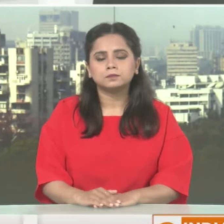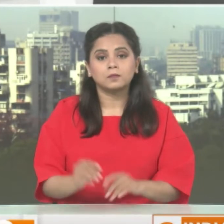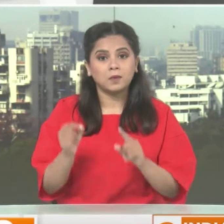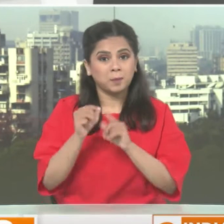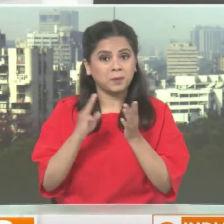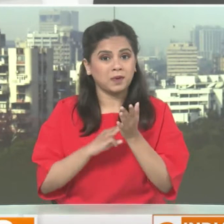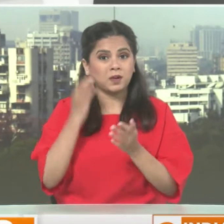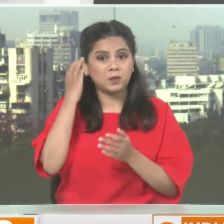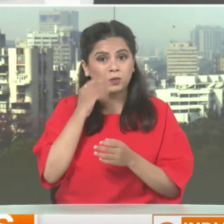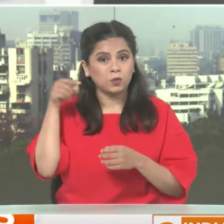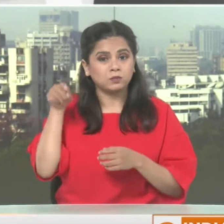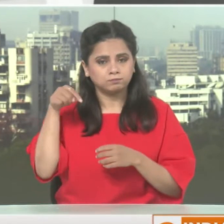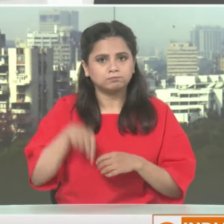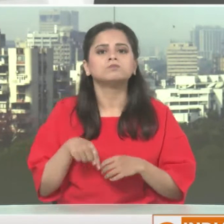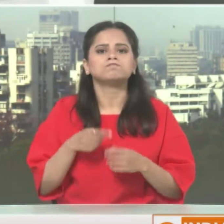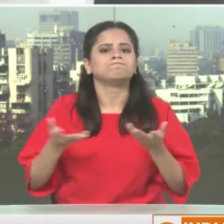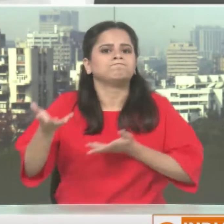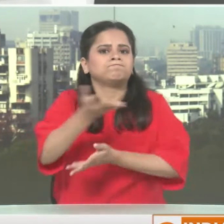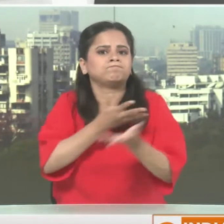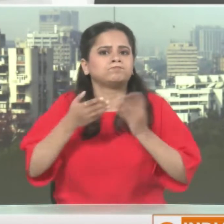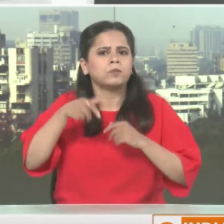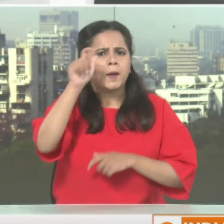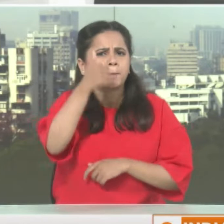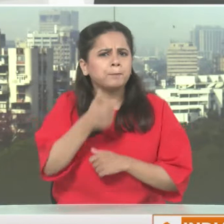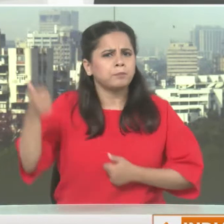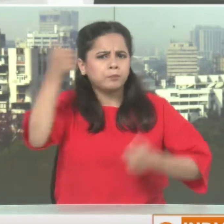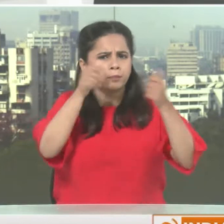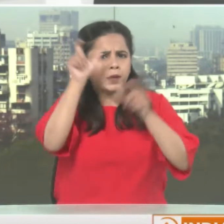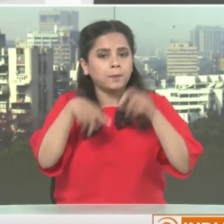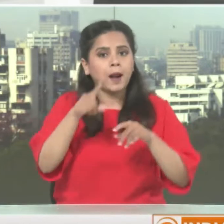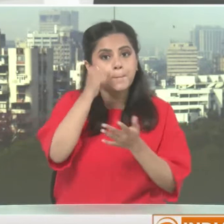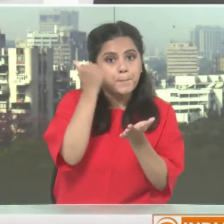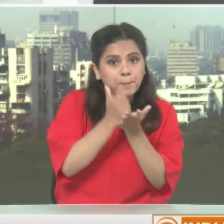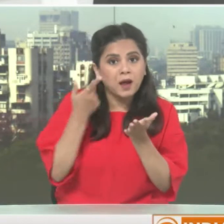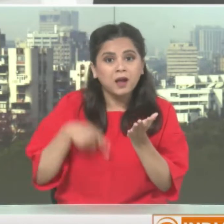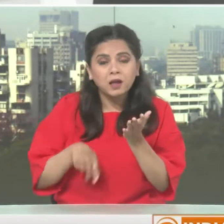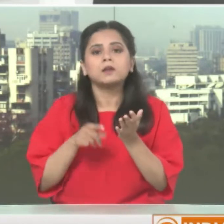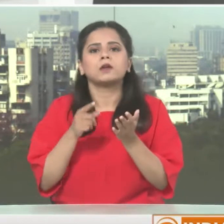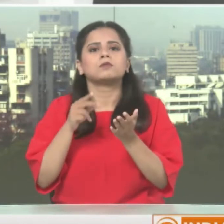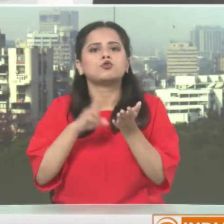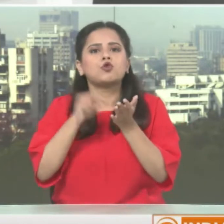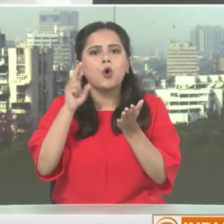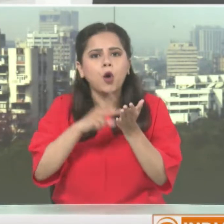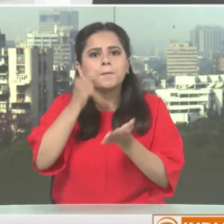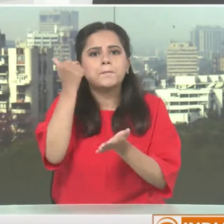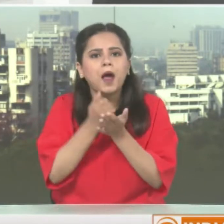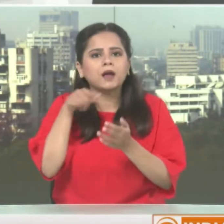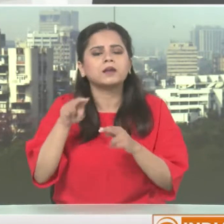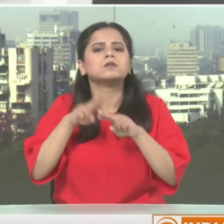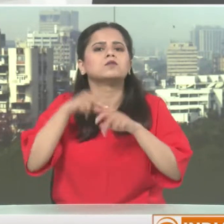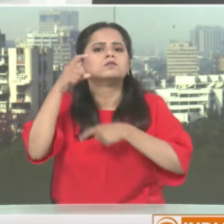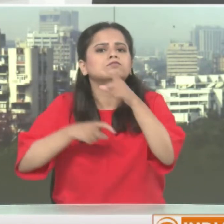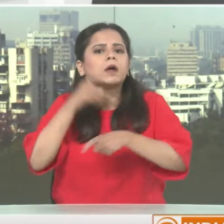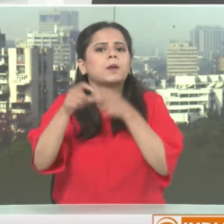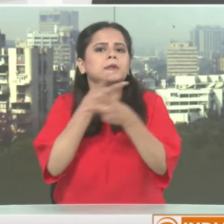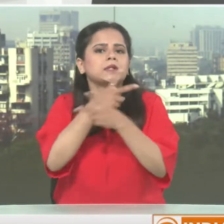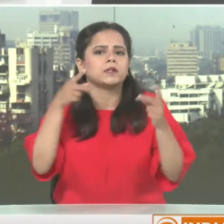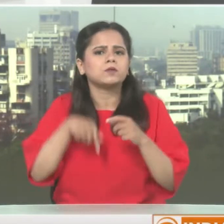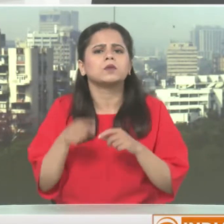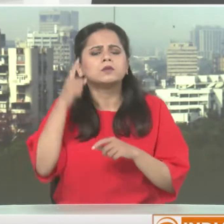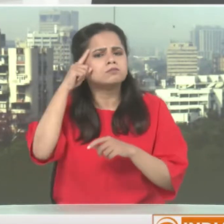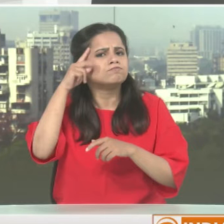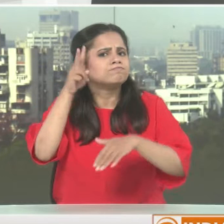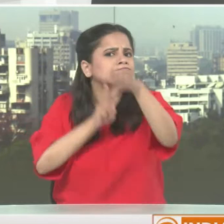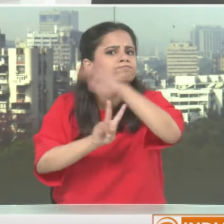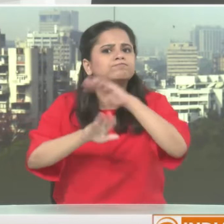Prime Minister Modi to join the stakeholders from the banks and the non-banking financial companies today to discuss vision and the roadmap